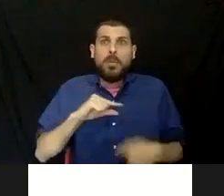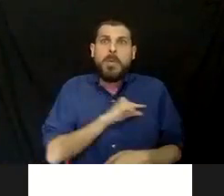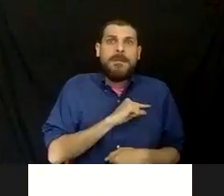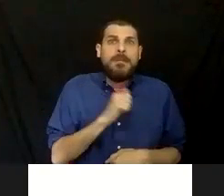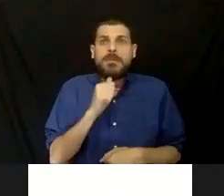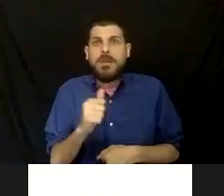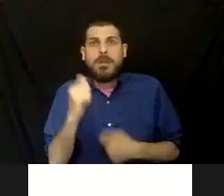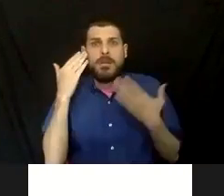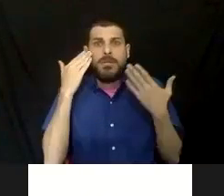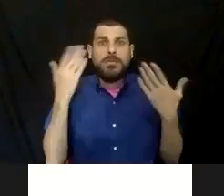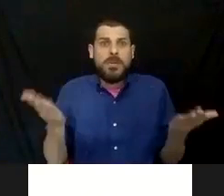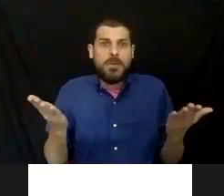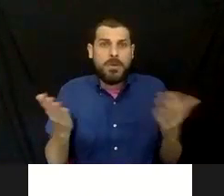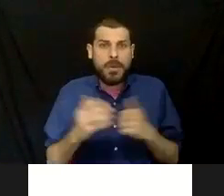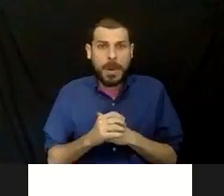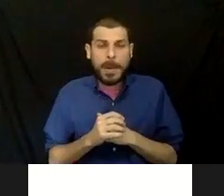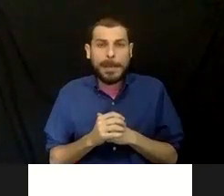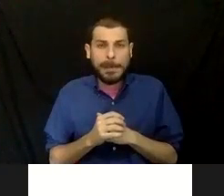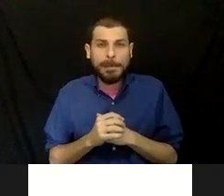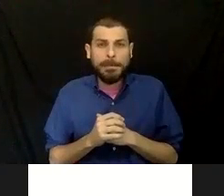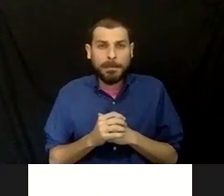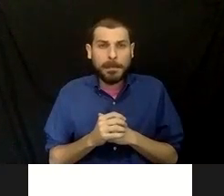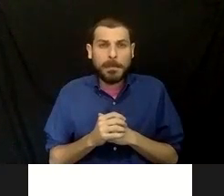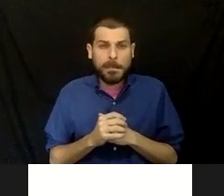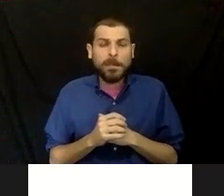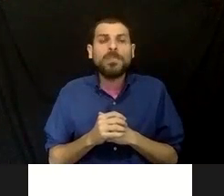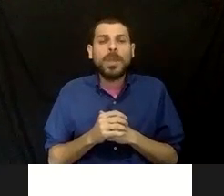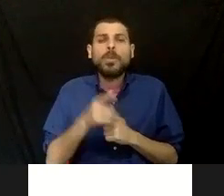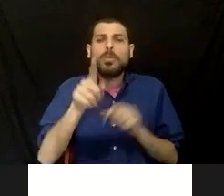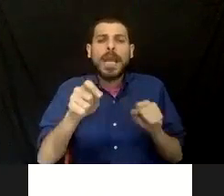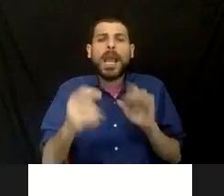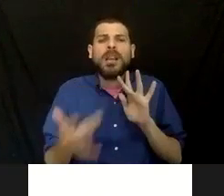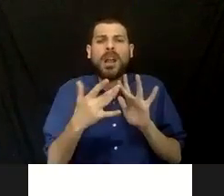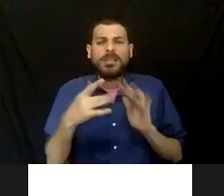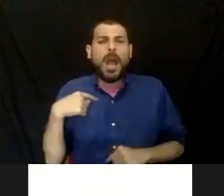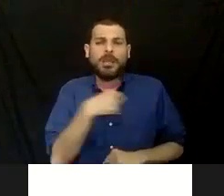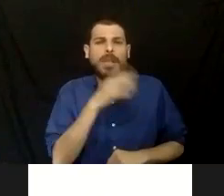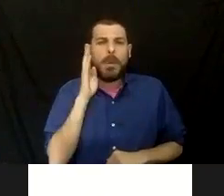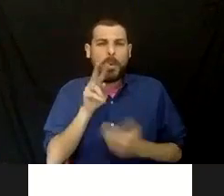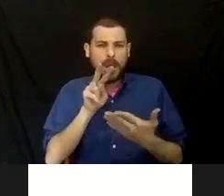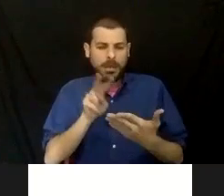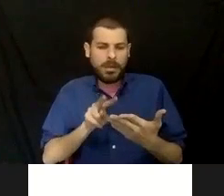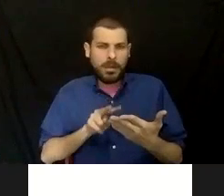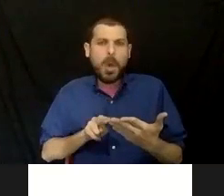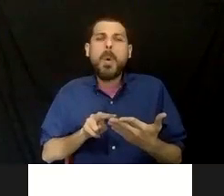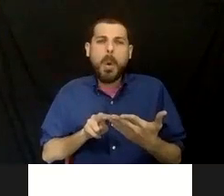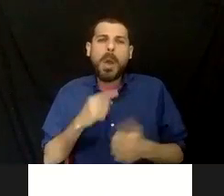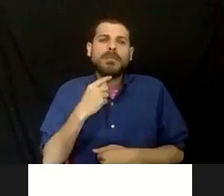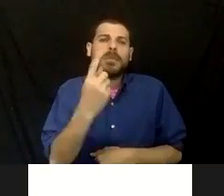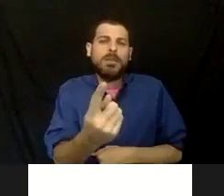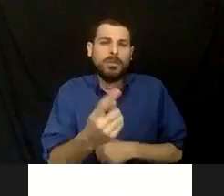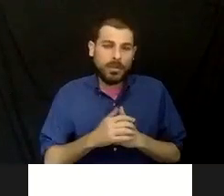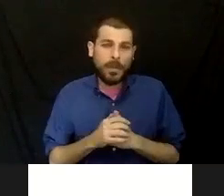can take a look at the situation and see and offer you some advice. But it may very well be a good idea to